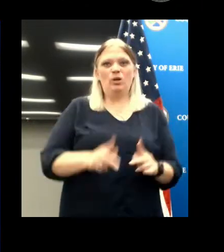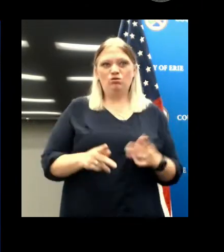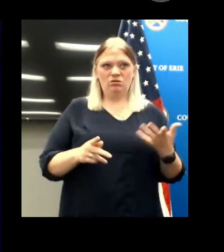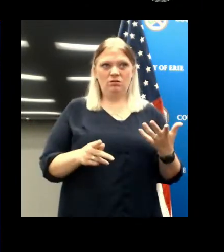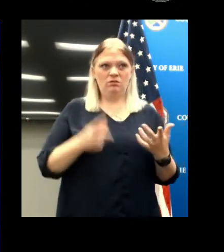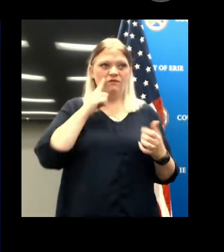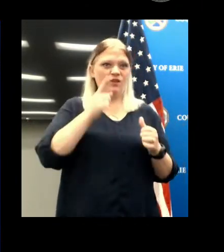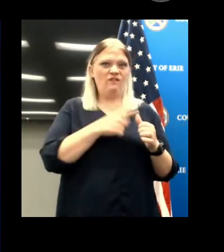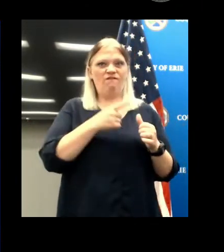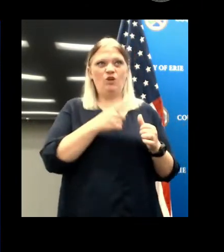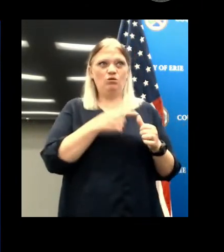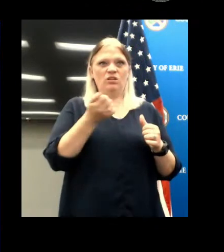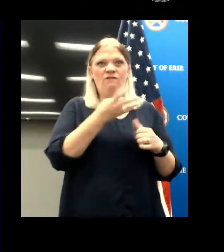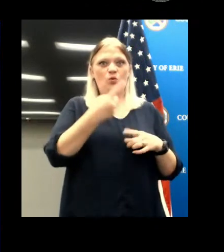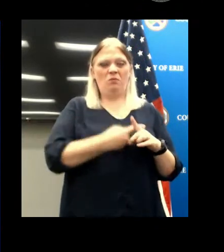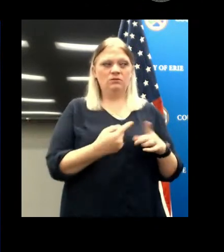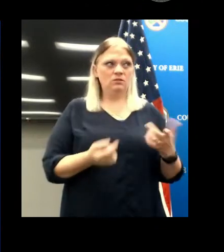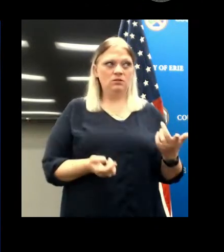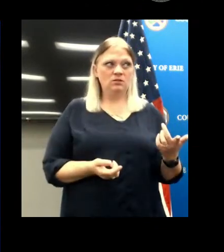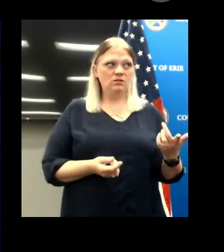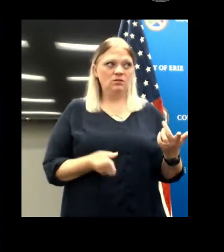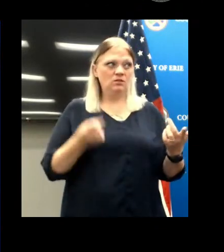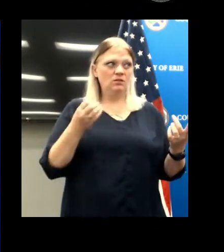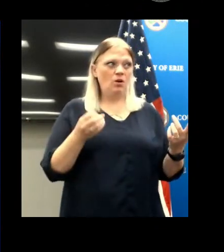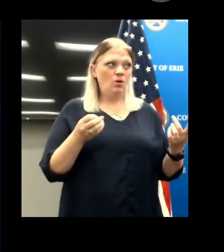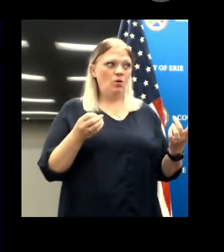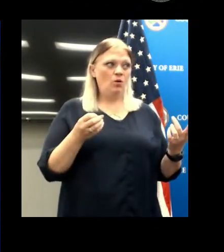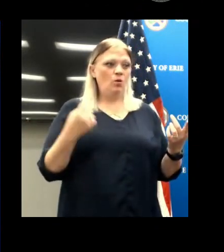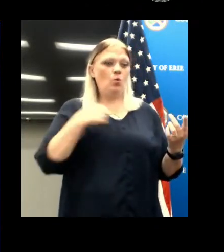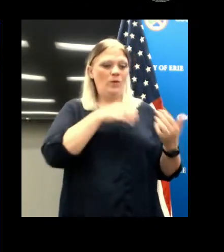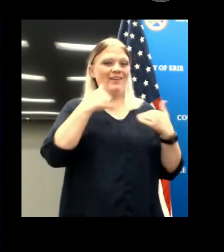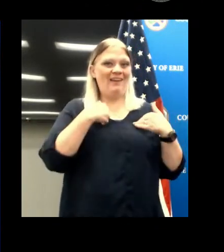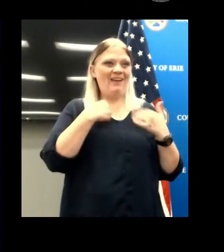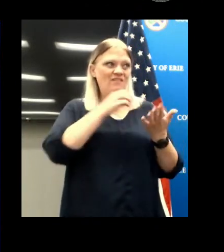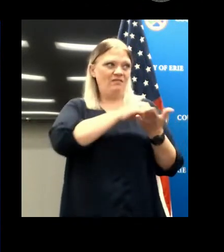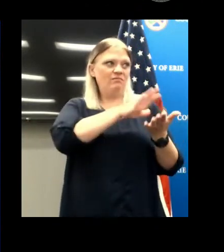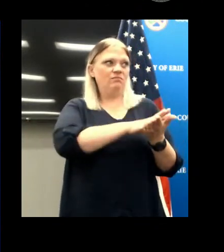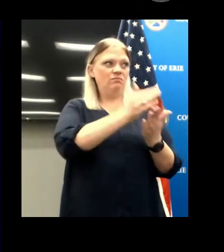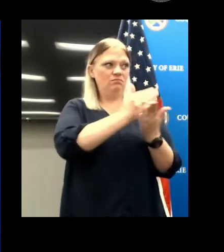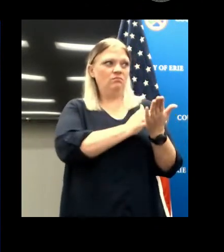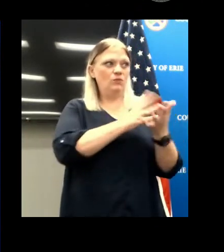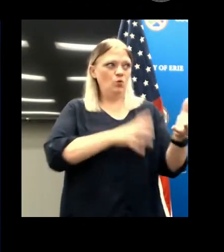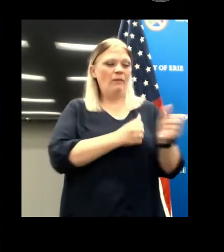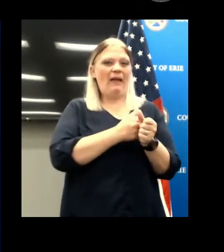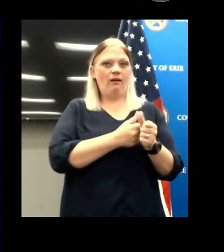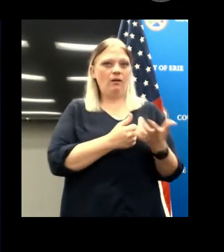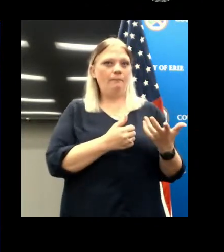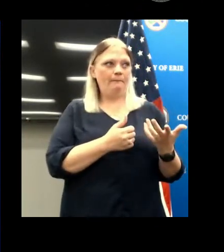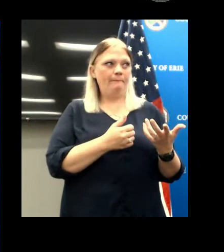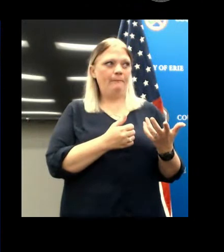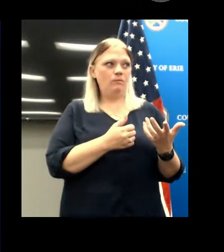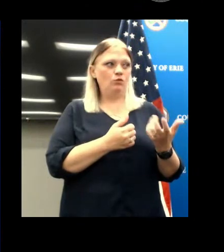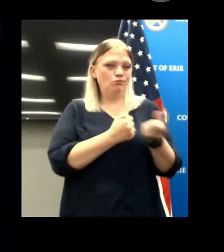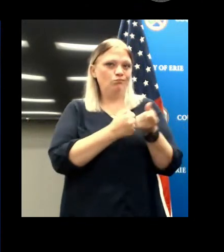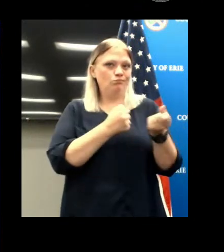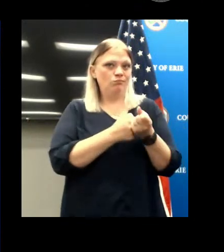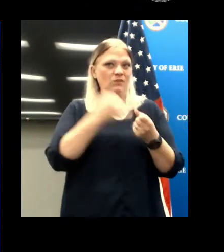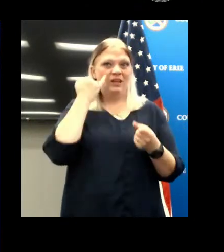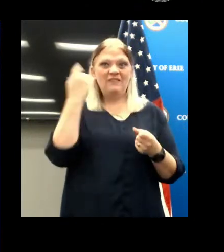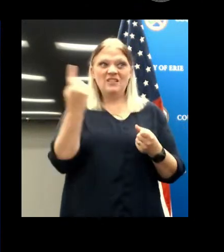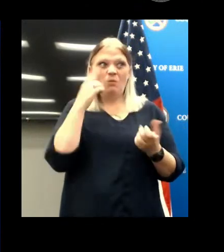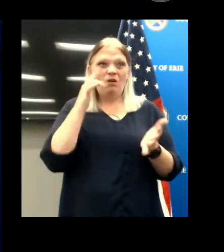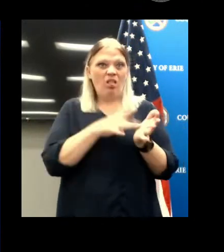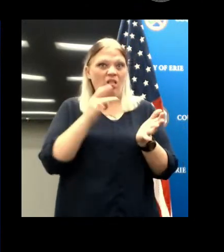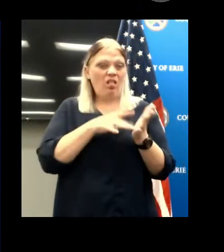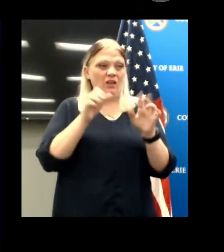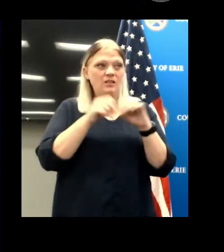first couple months. So we have the documentation to back it up on our end. If somebody abused the system, as I said